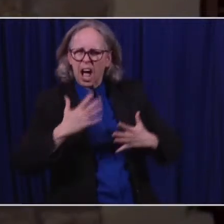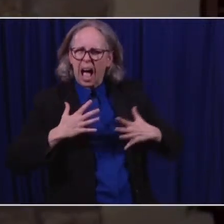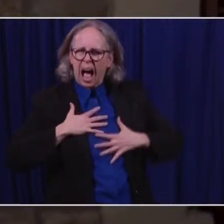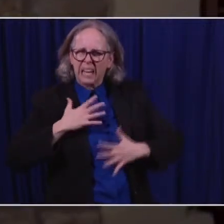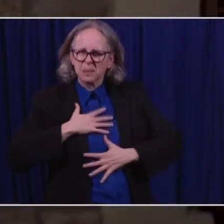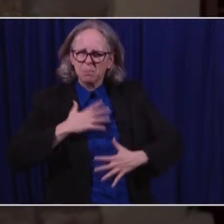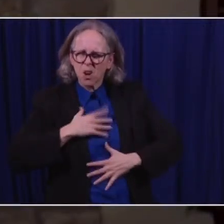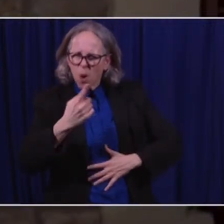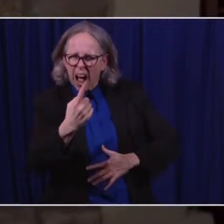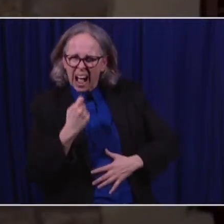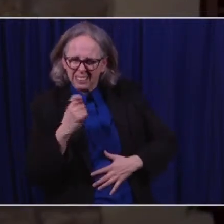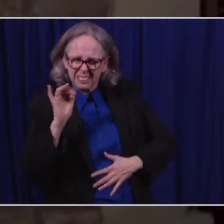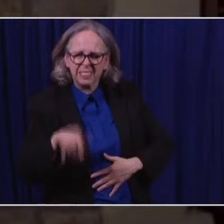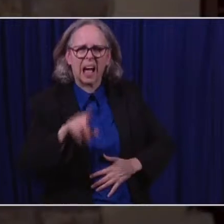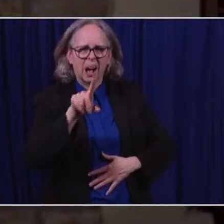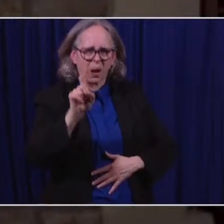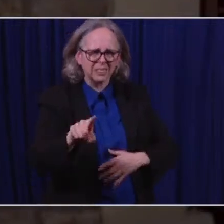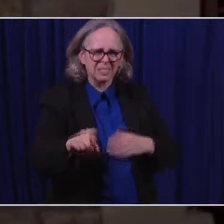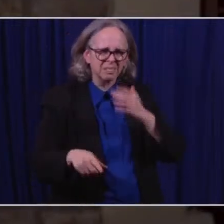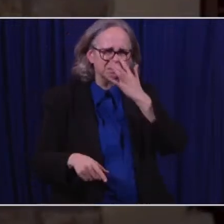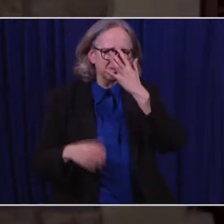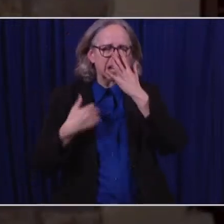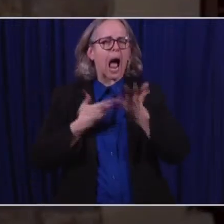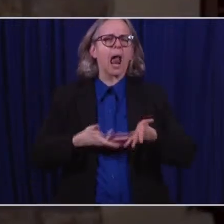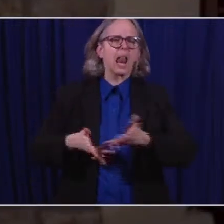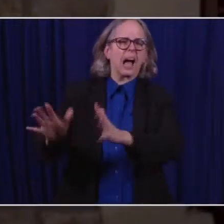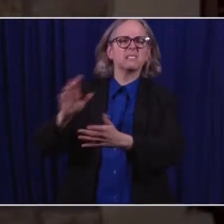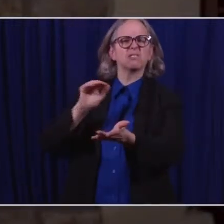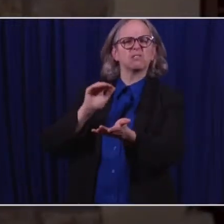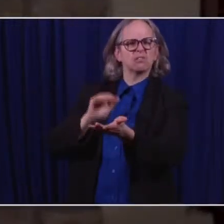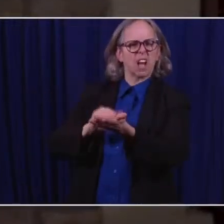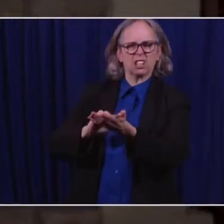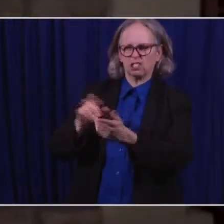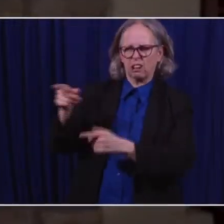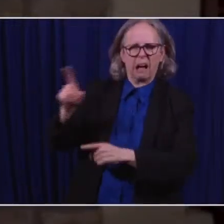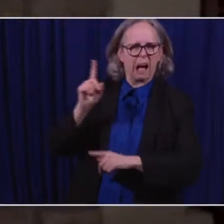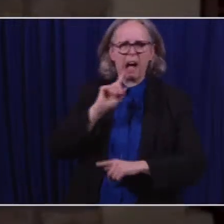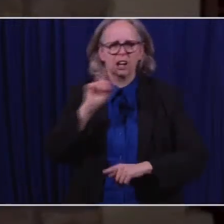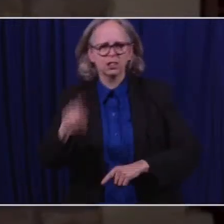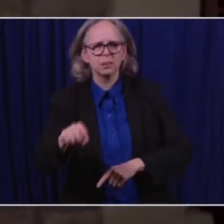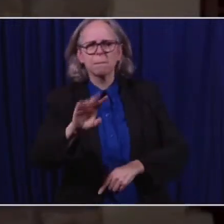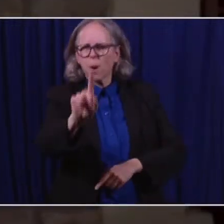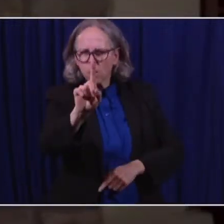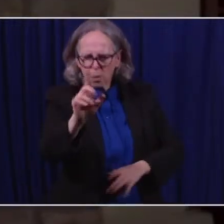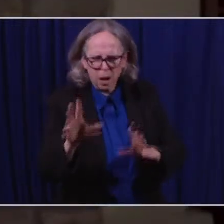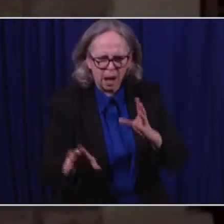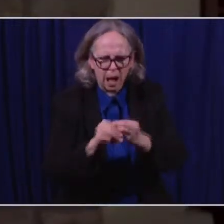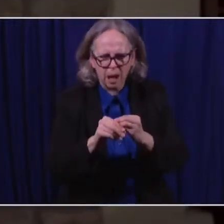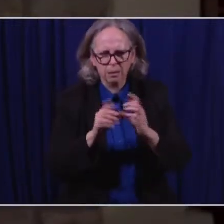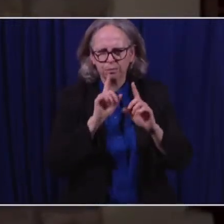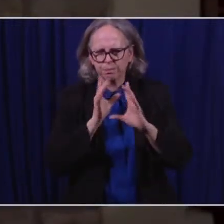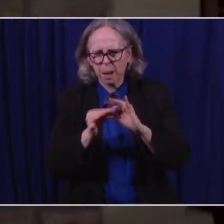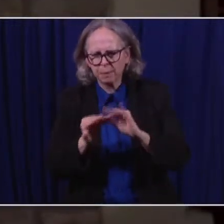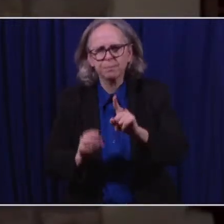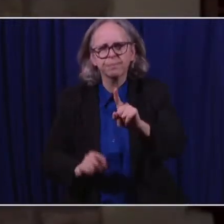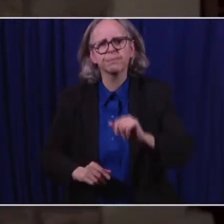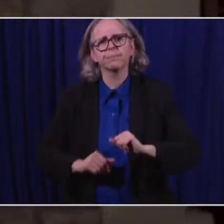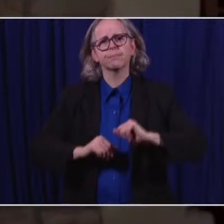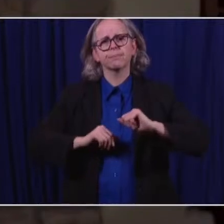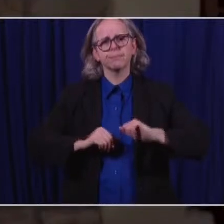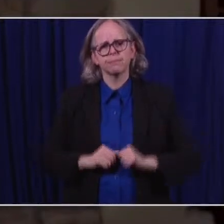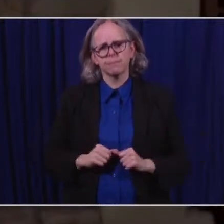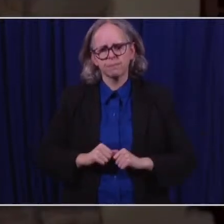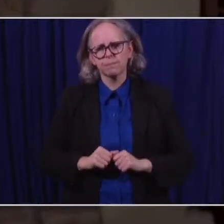go to you, Bruce. I'll let you take that. But let me just, again, say one thing, and because you ended your question